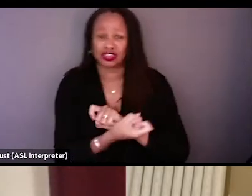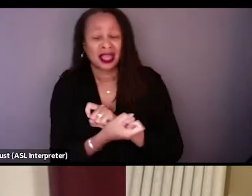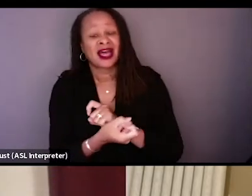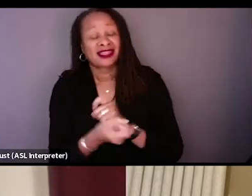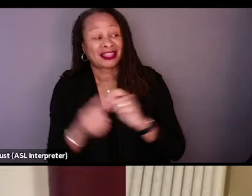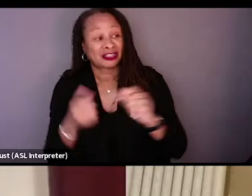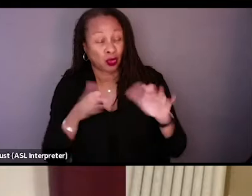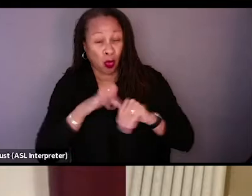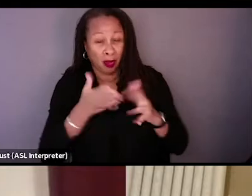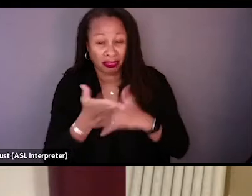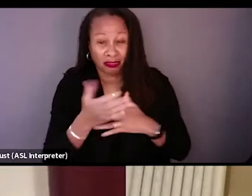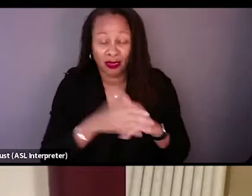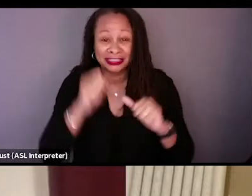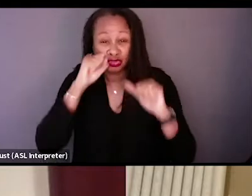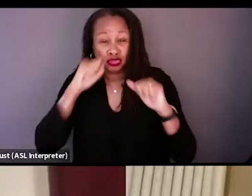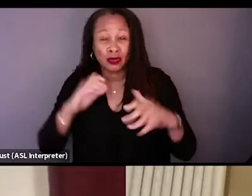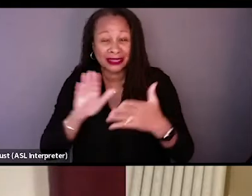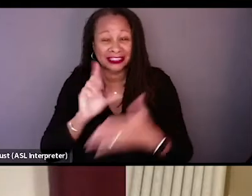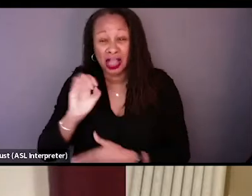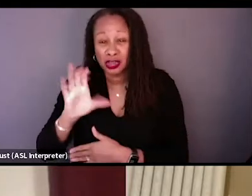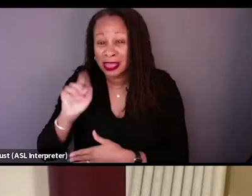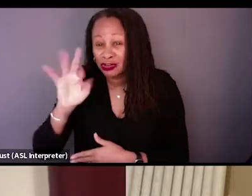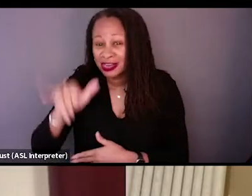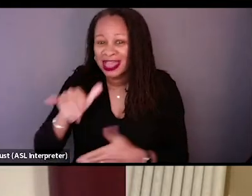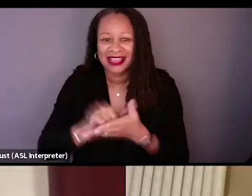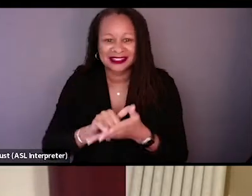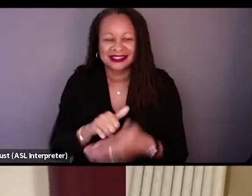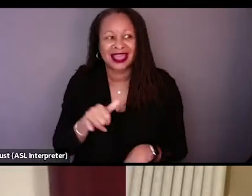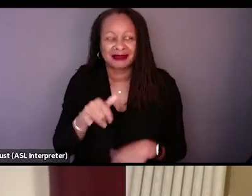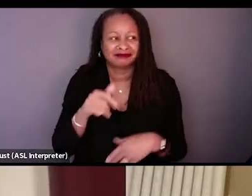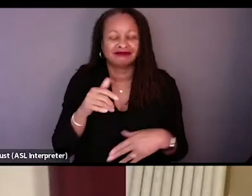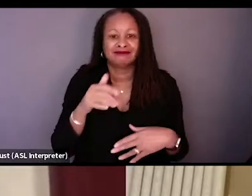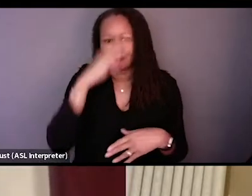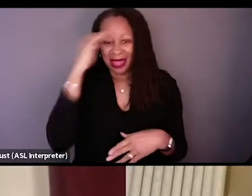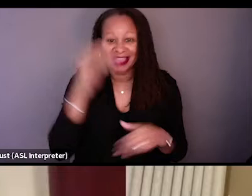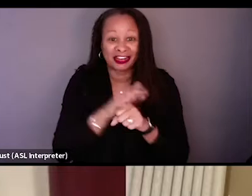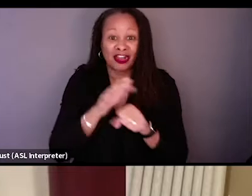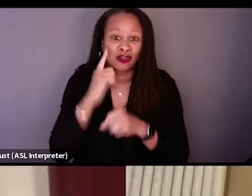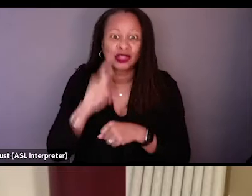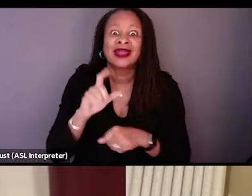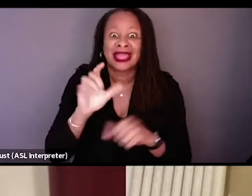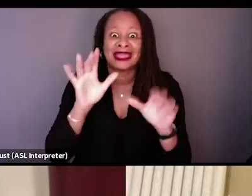through in your extraordinary document. Is that black enough for you? And by the way, it is.